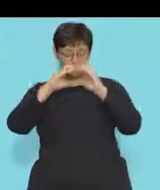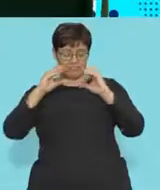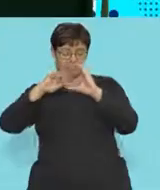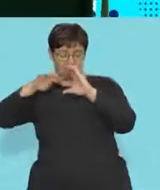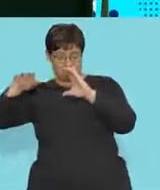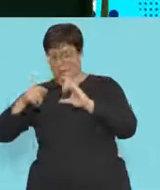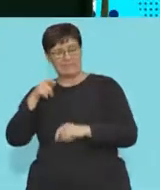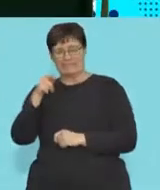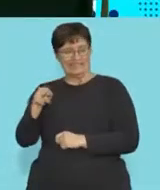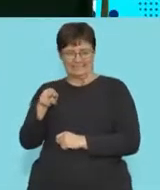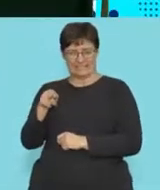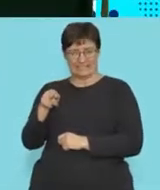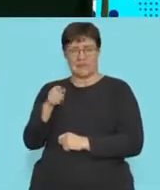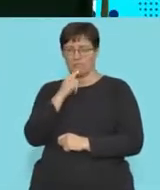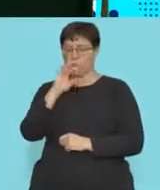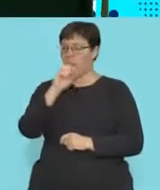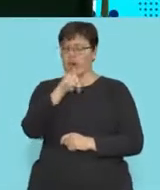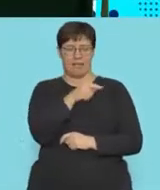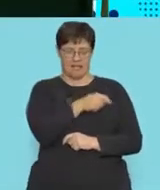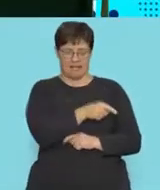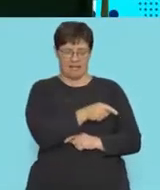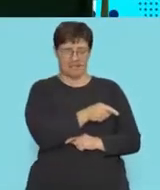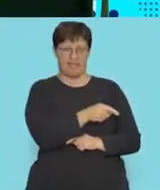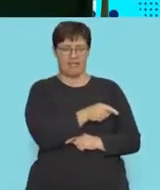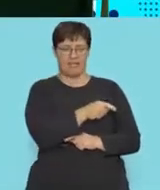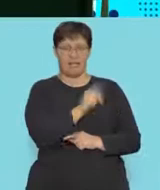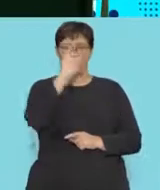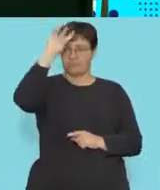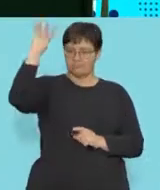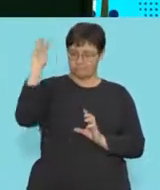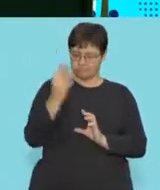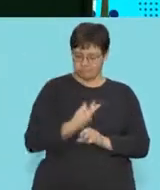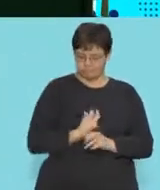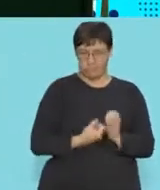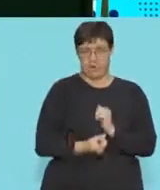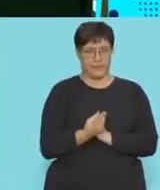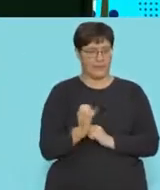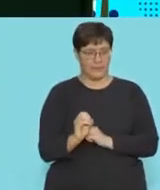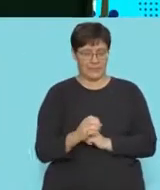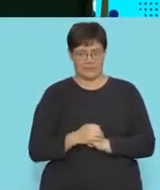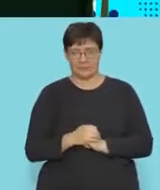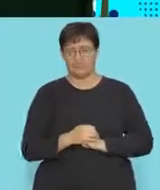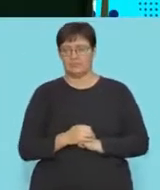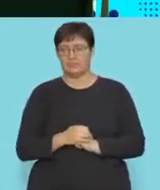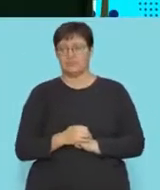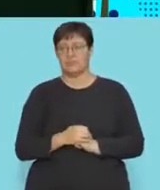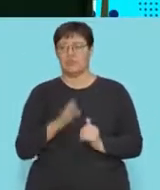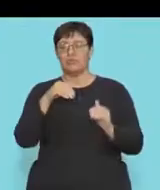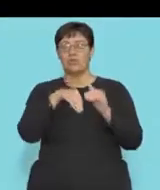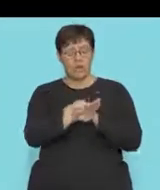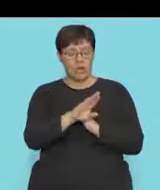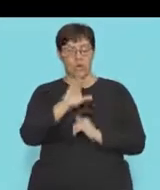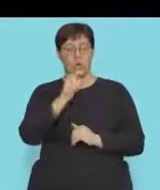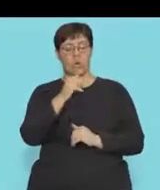case, it is not the organelle that photosynthesis takes place in. The storage